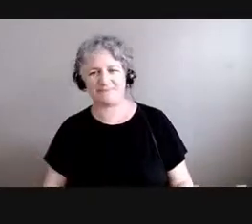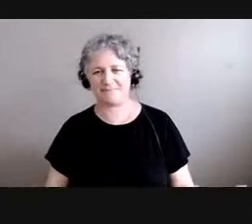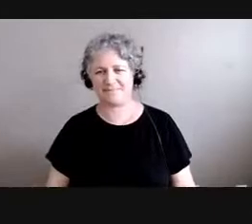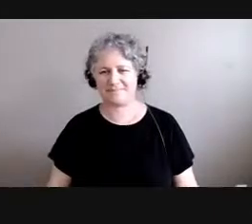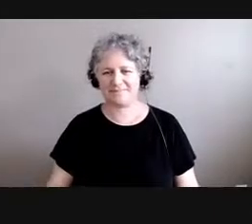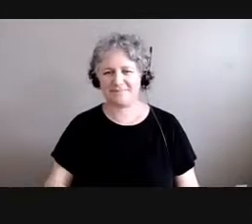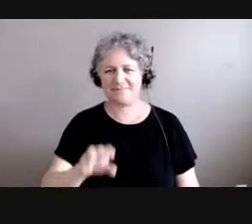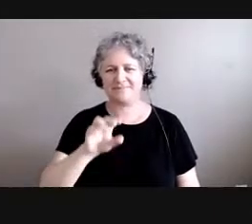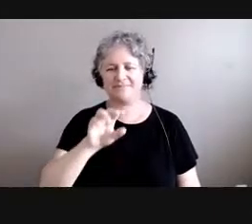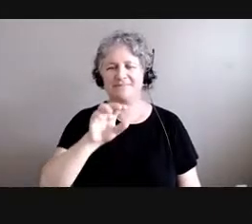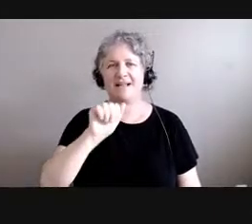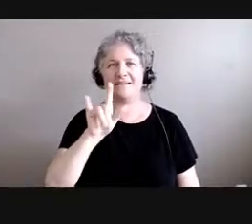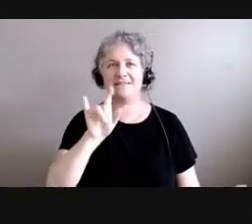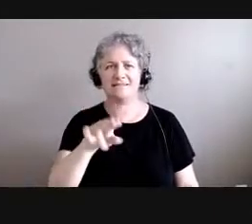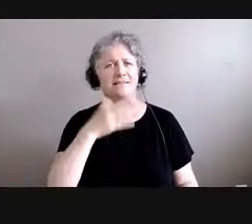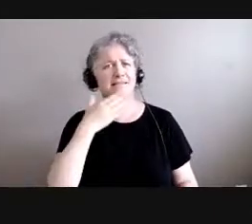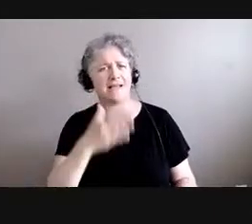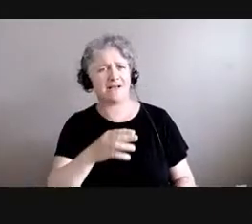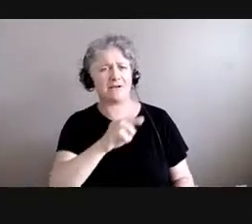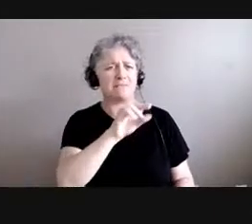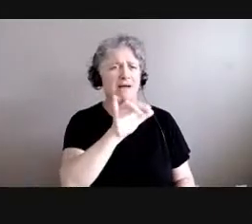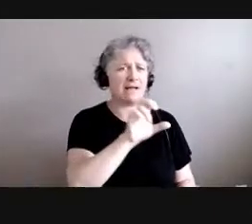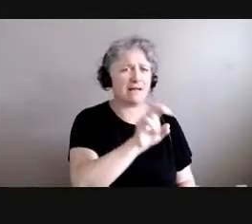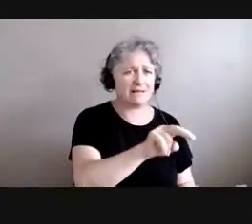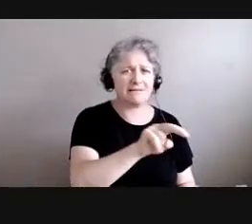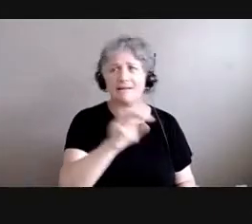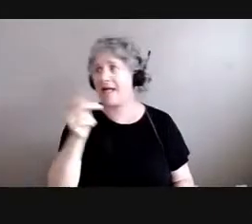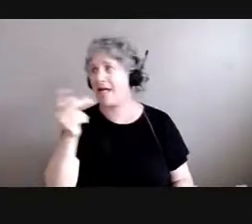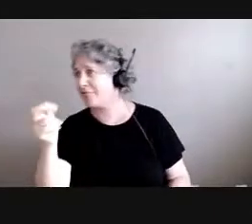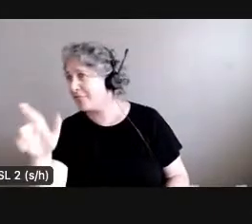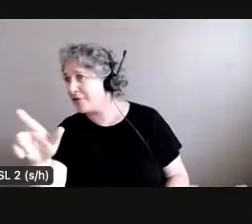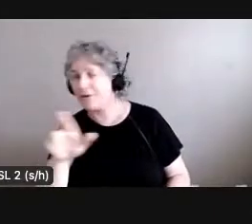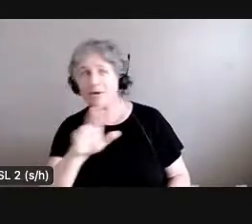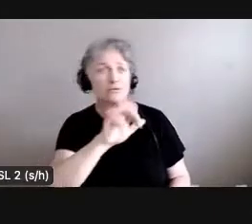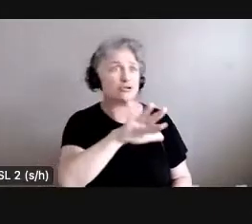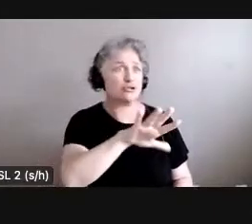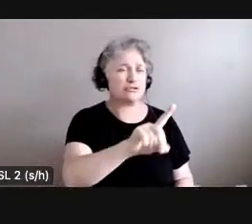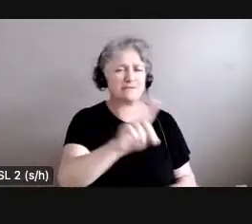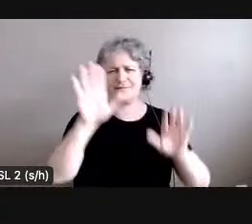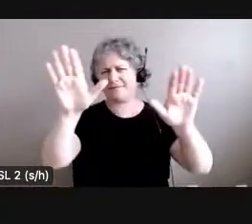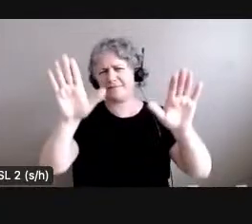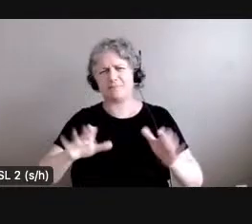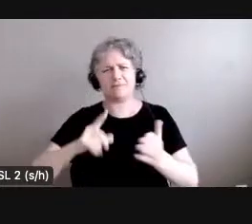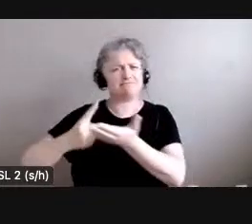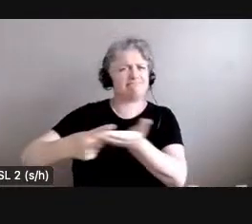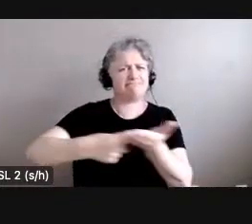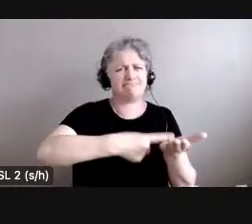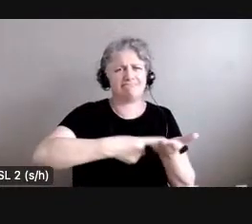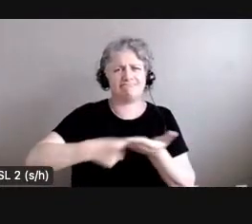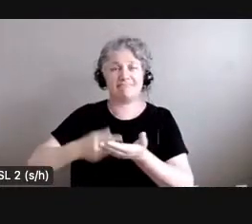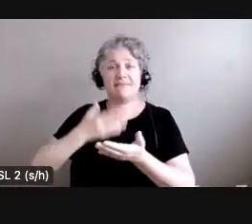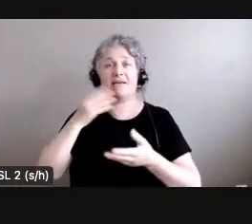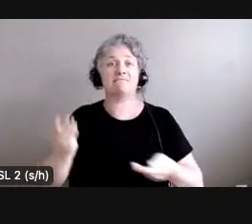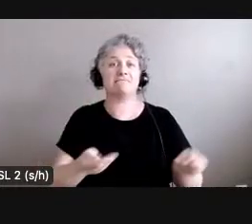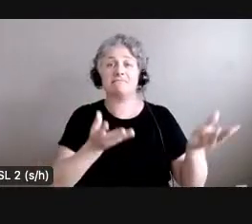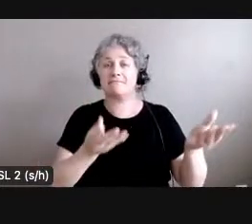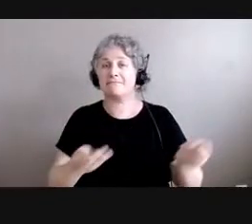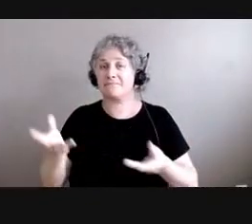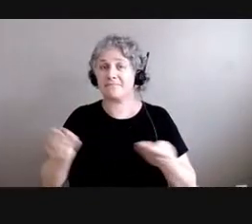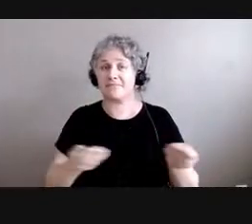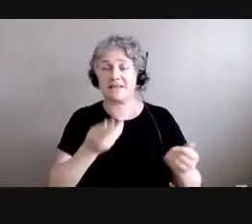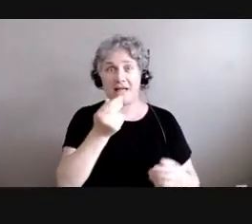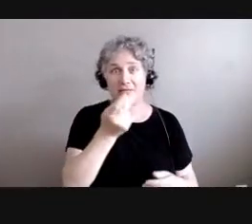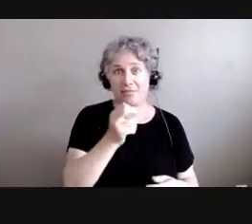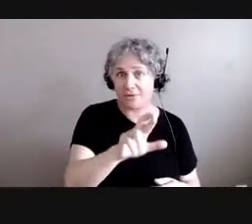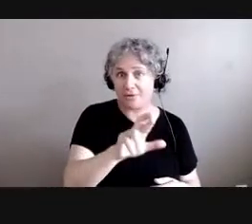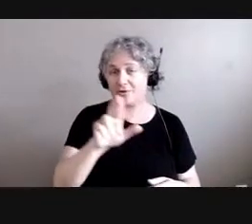you, Mayan, Heather, and Richard, for that fabulous conversation. And Mayan, thank you so much for moderating the panel with Heather and